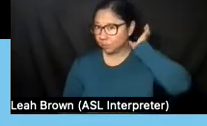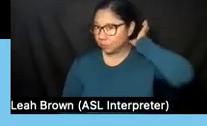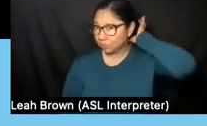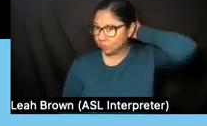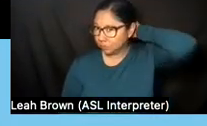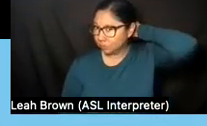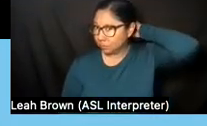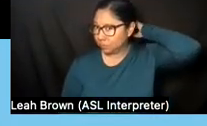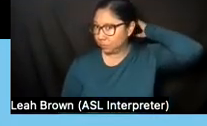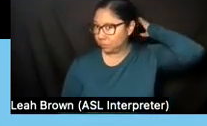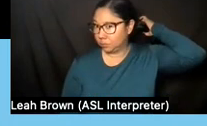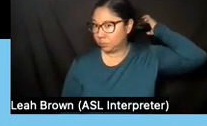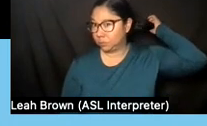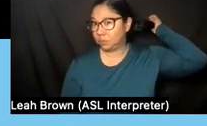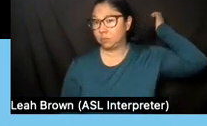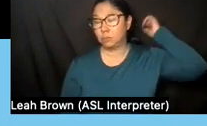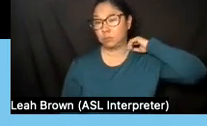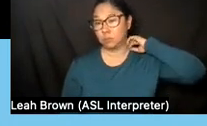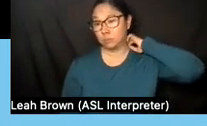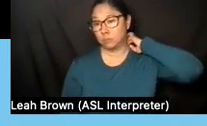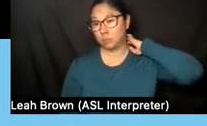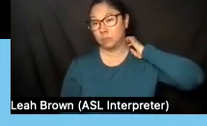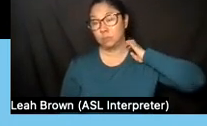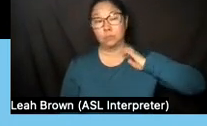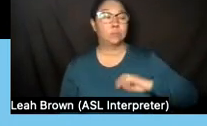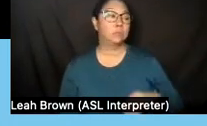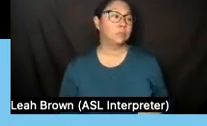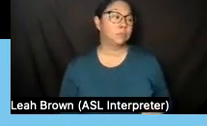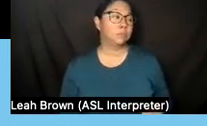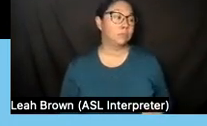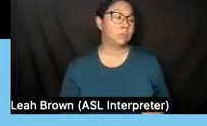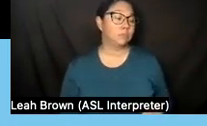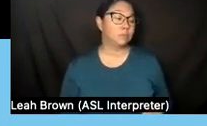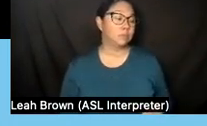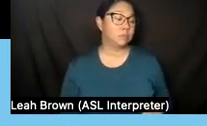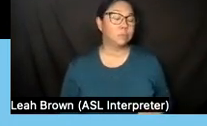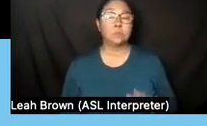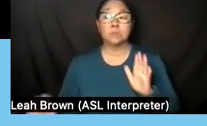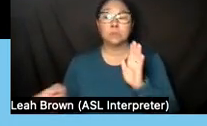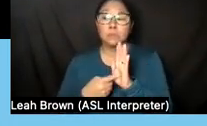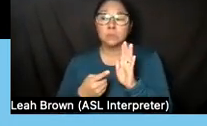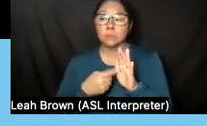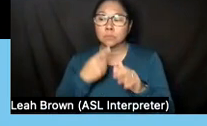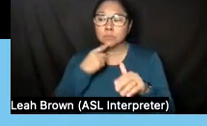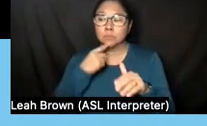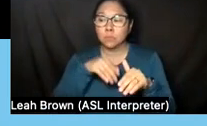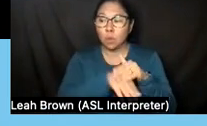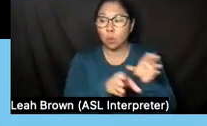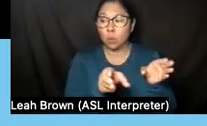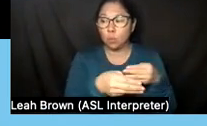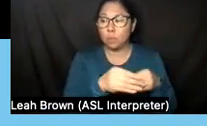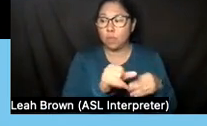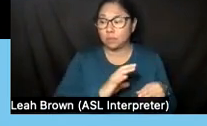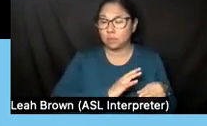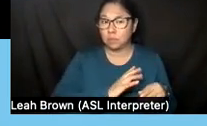said, whatever. Yeah, I do the same thing. Yeah, she whatever, and then she go in the room, she comes, oh, so, but I pass my. You're not going to